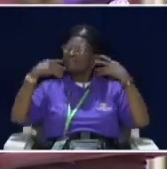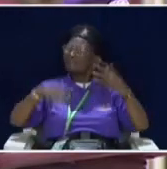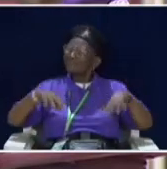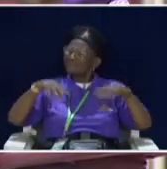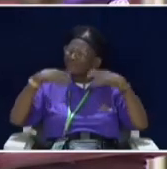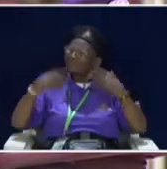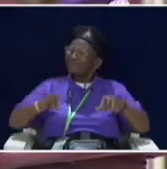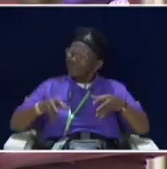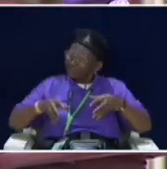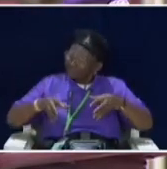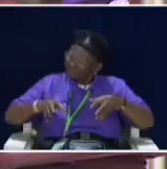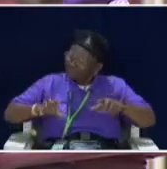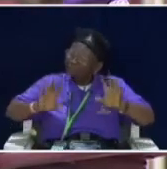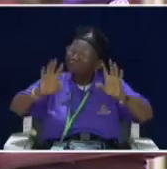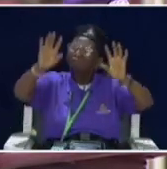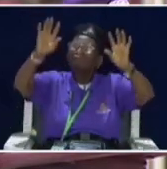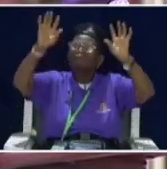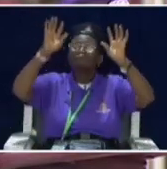massive.